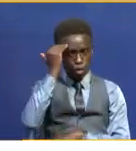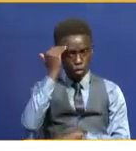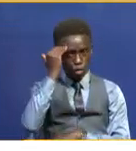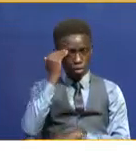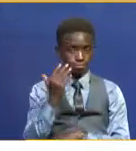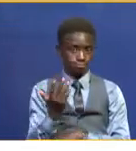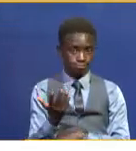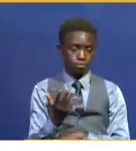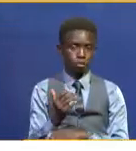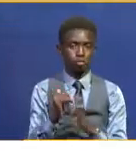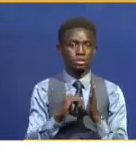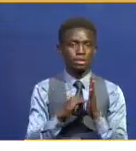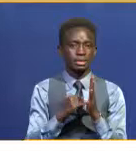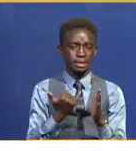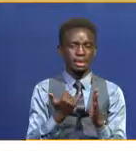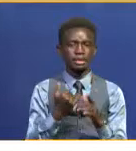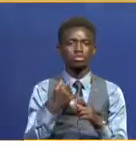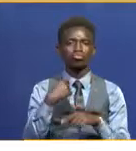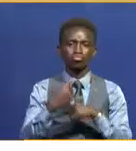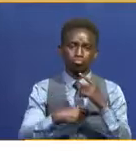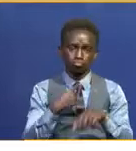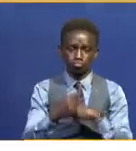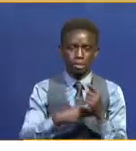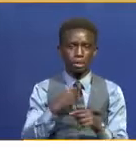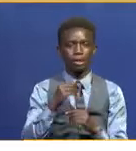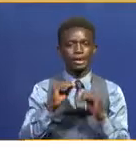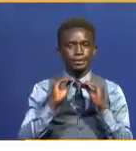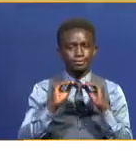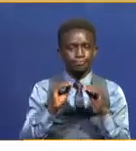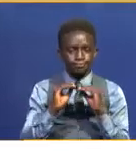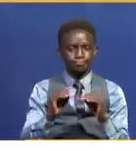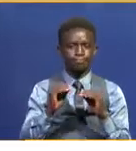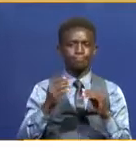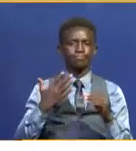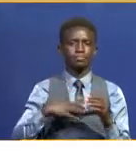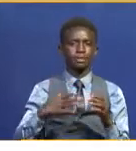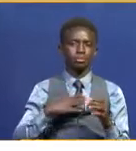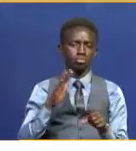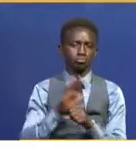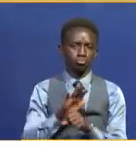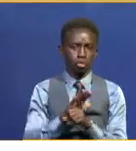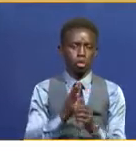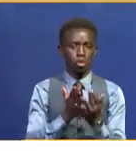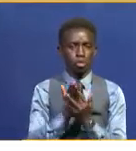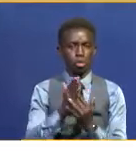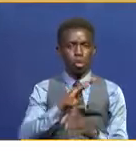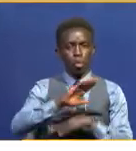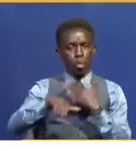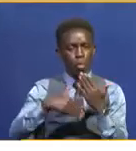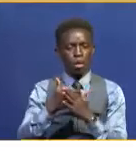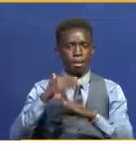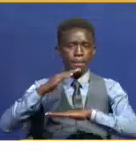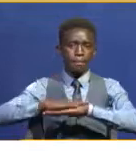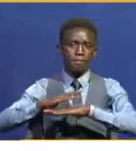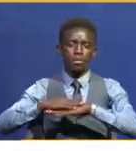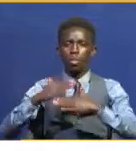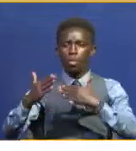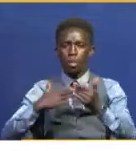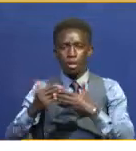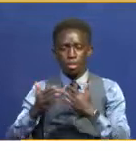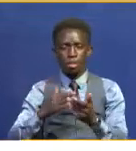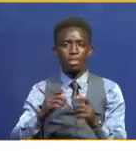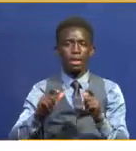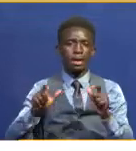it's just to keep educating a lot of people throughout all platforms, be it on radio, be it